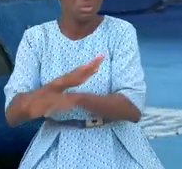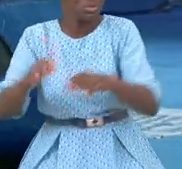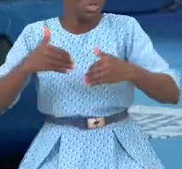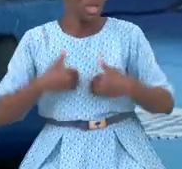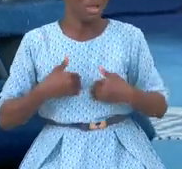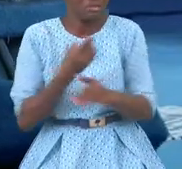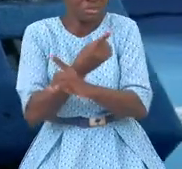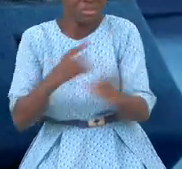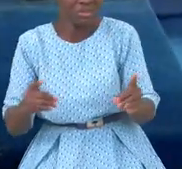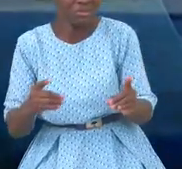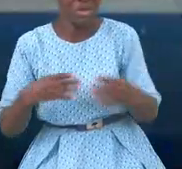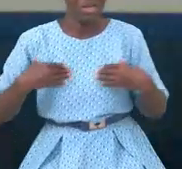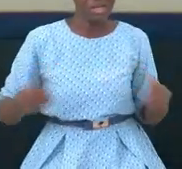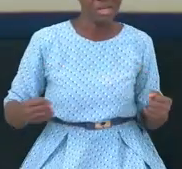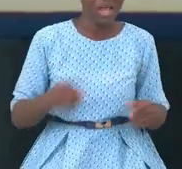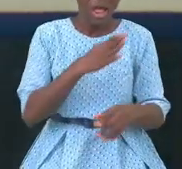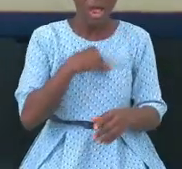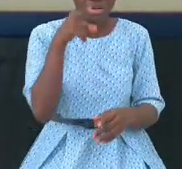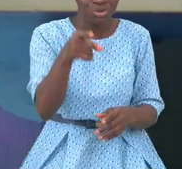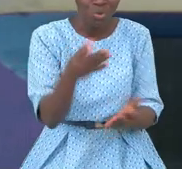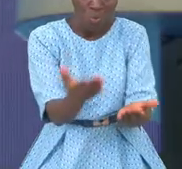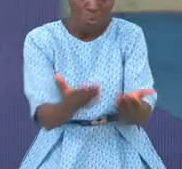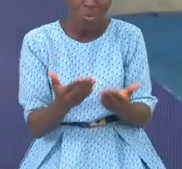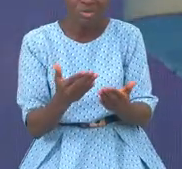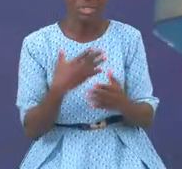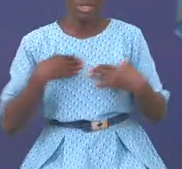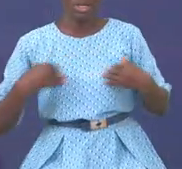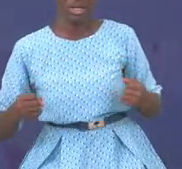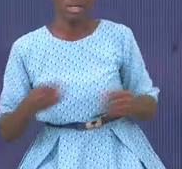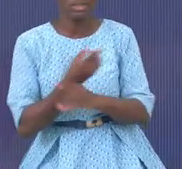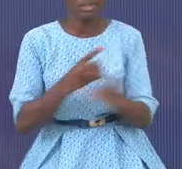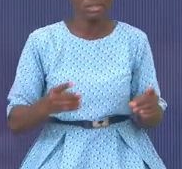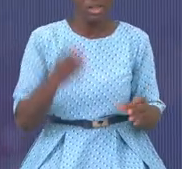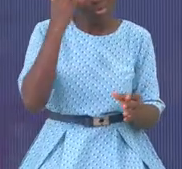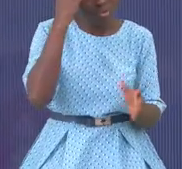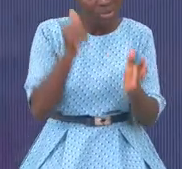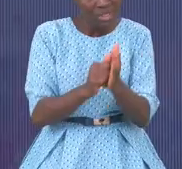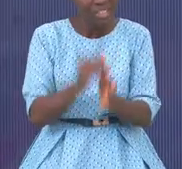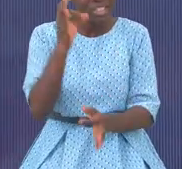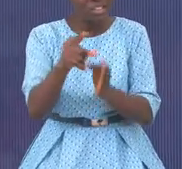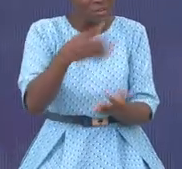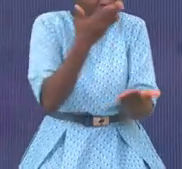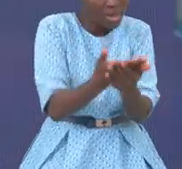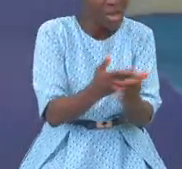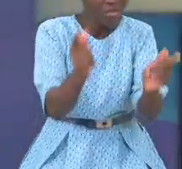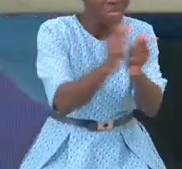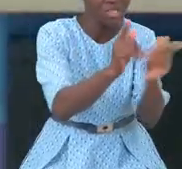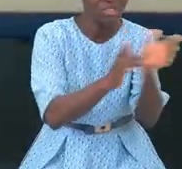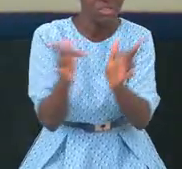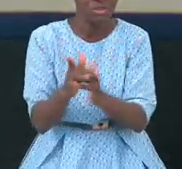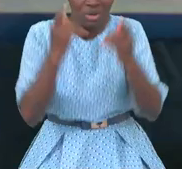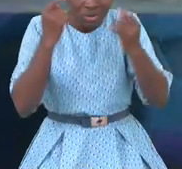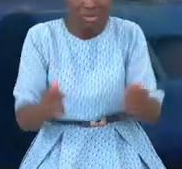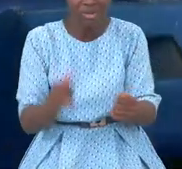if you get to that Jesus today, instantaneously he'll give you that healing and deliverance. They